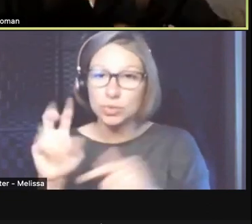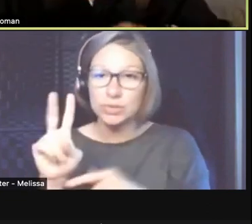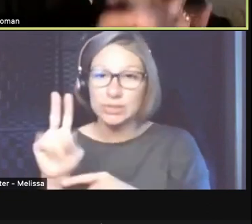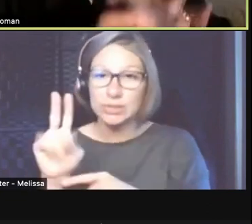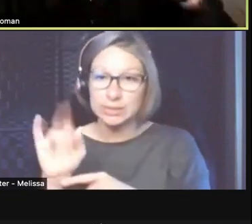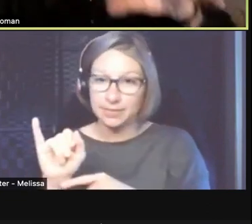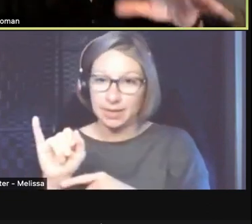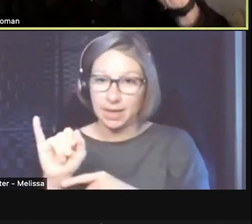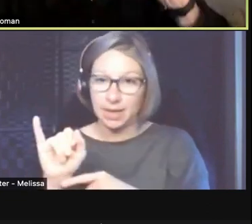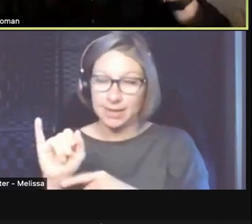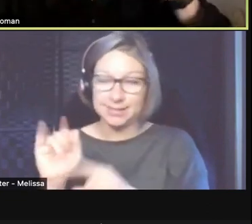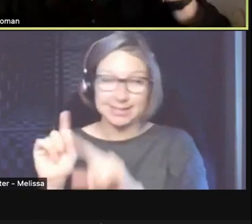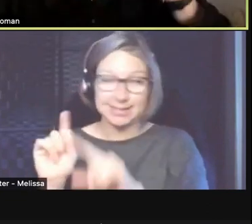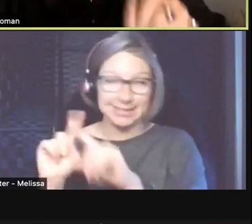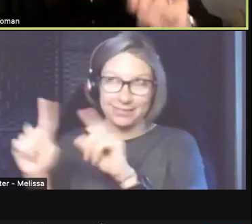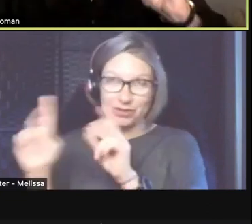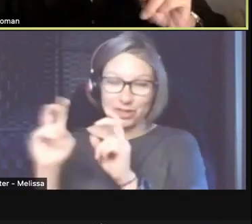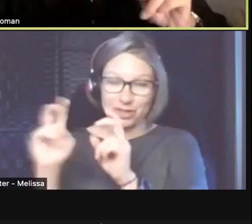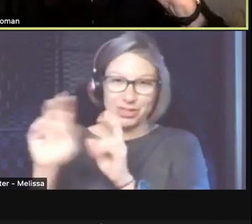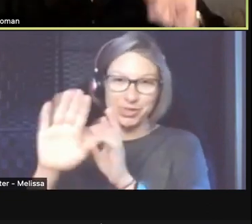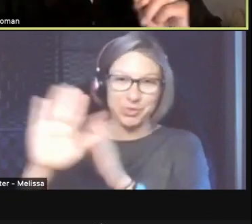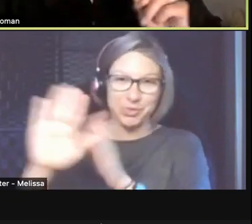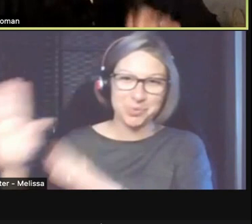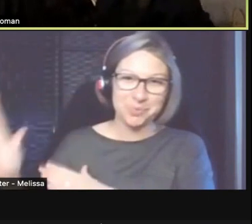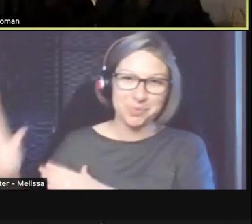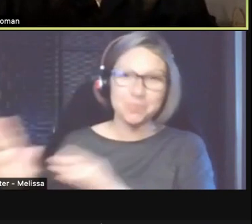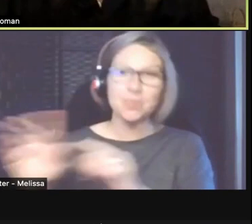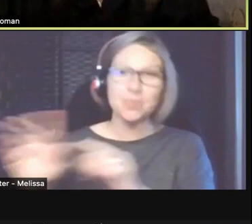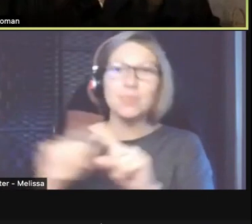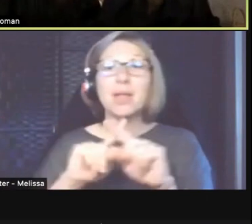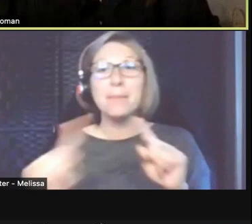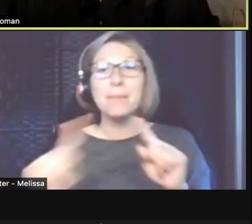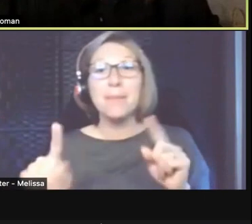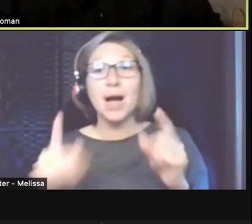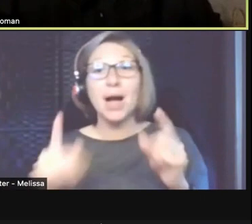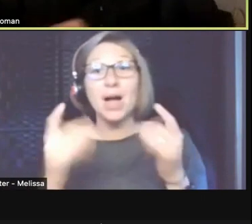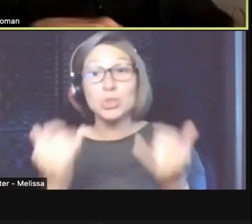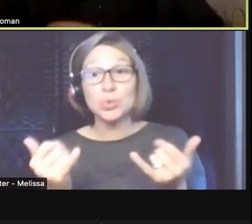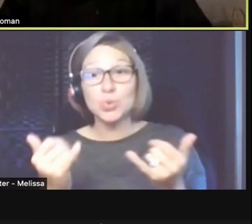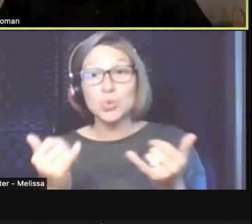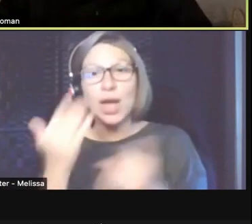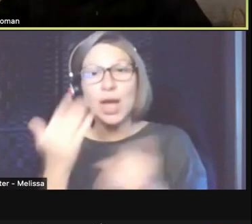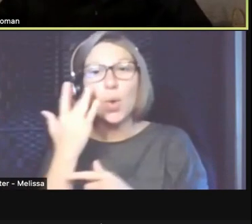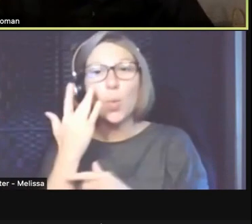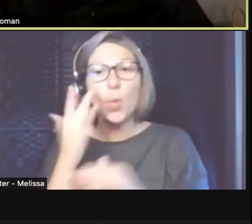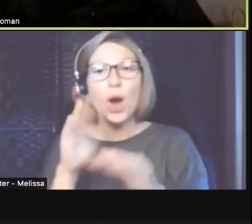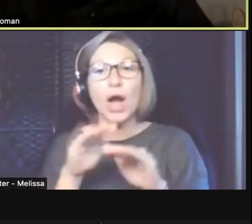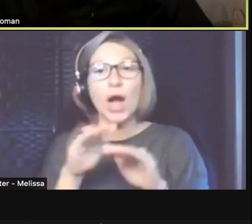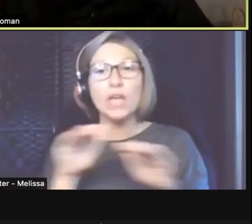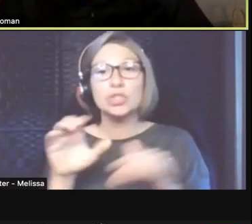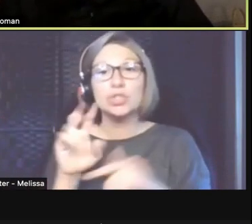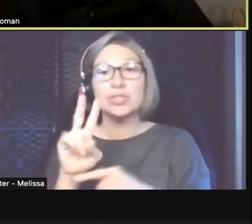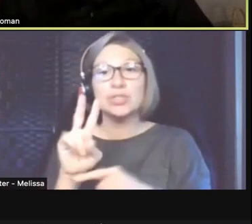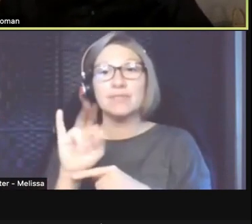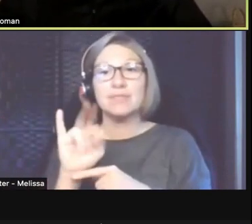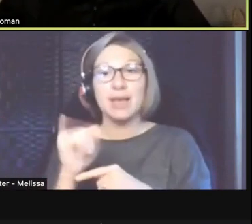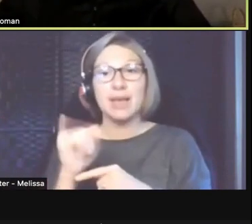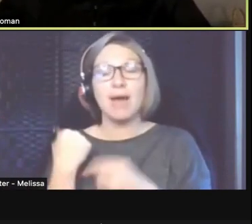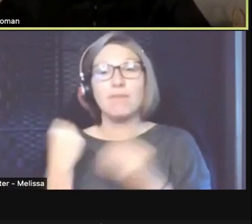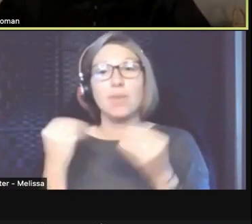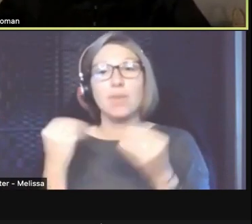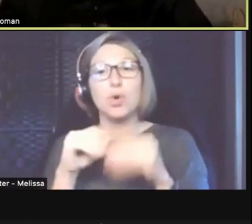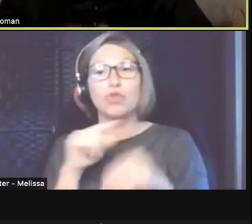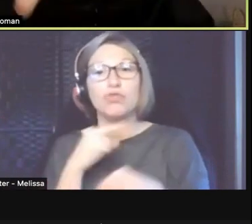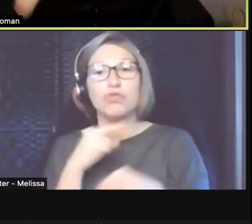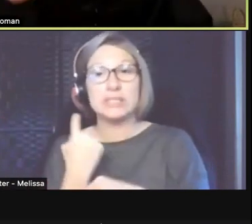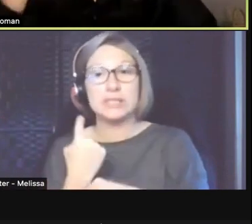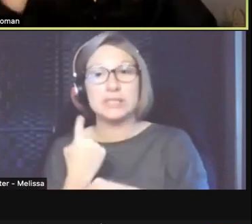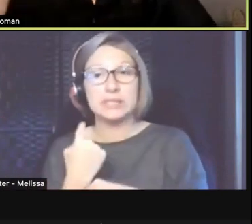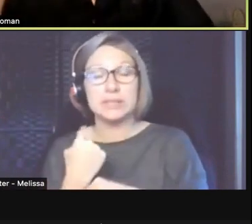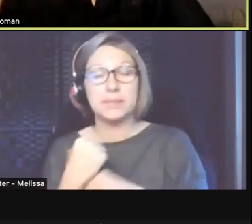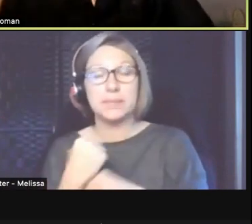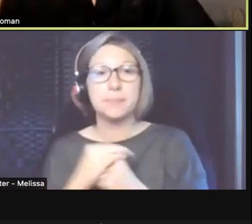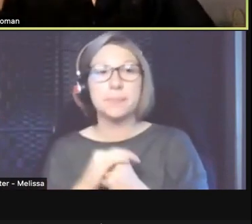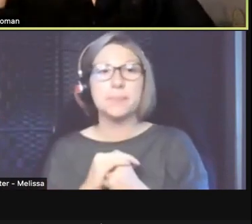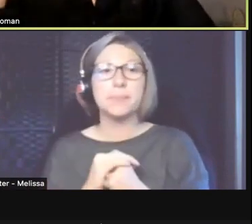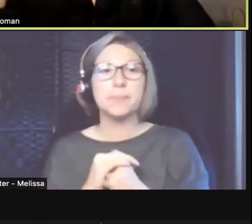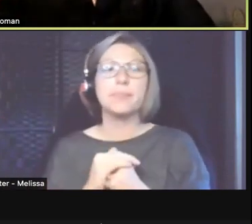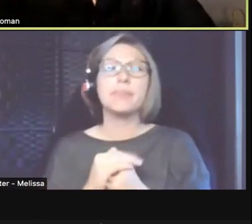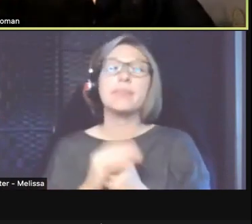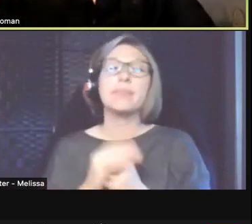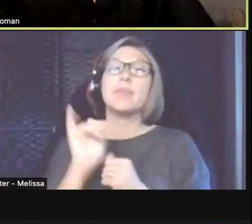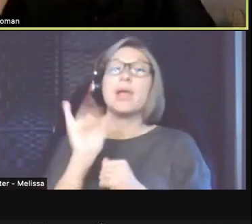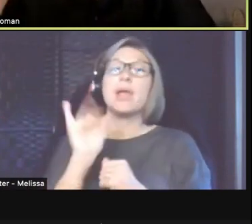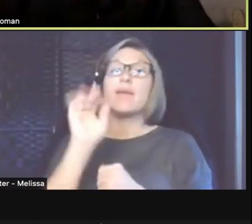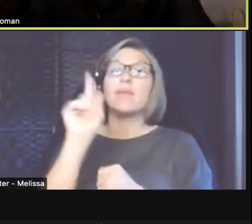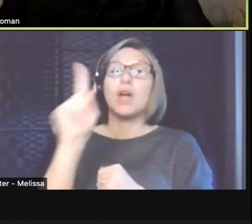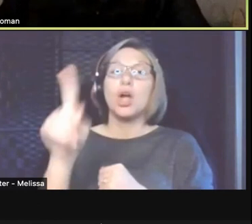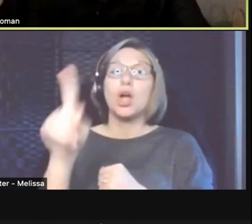But today we're talking about why children with CVI would be at greater risk. So, if I go to the movies